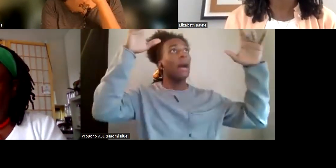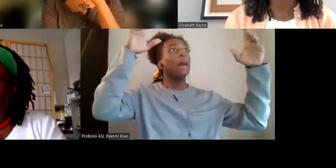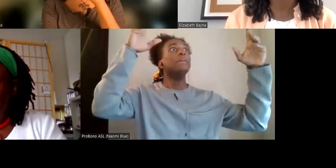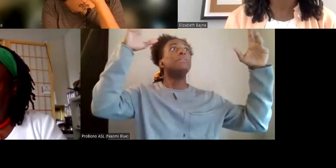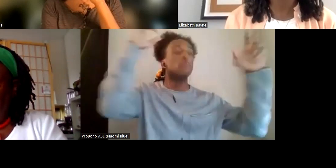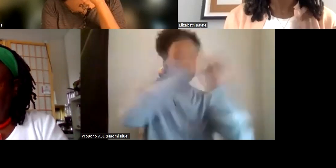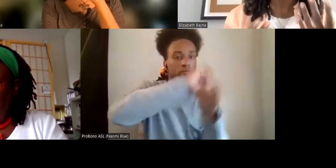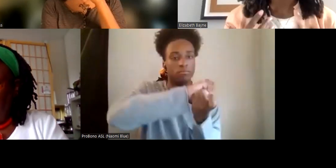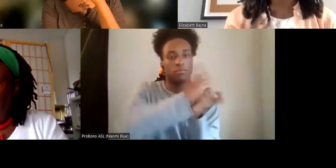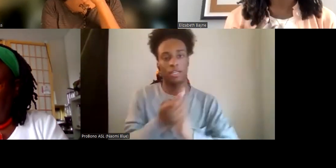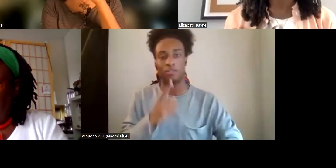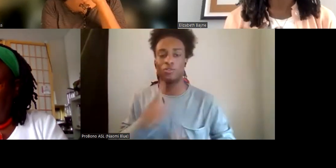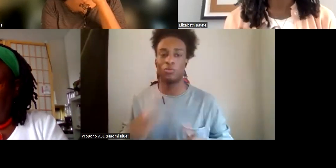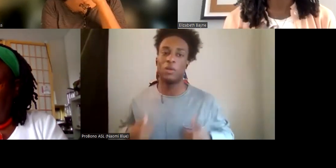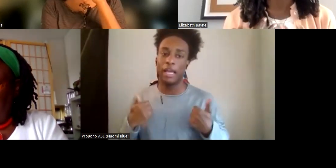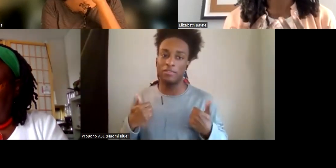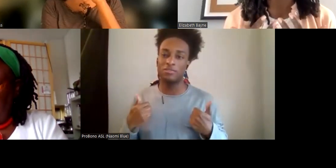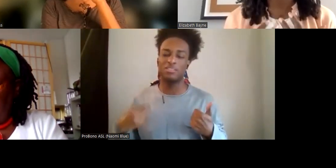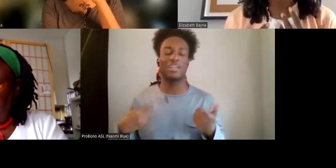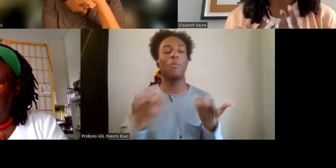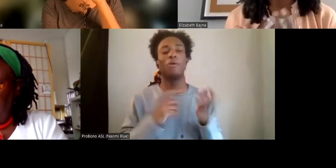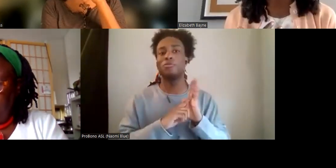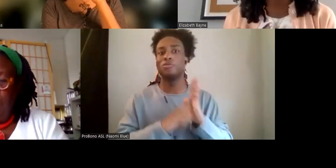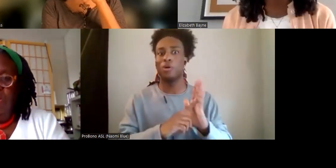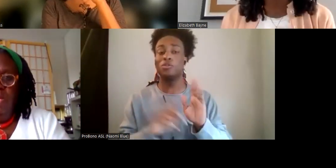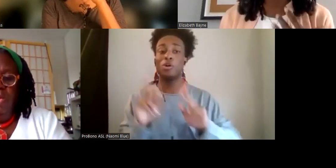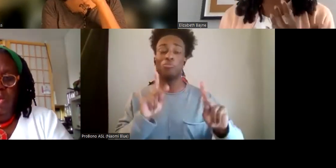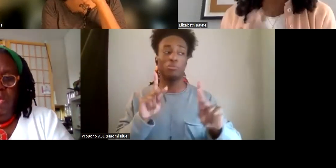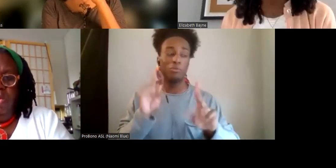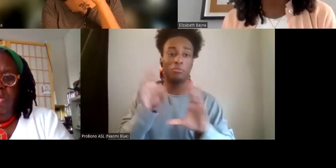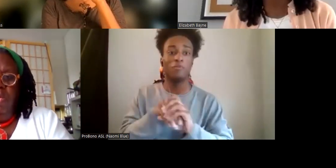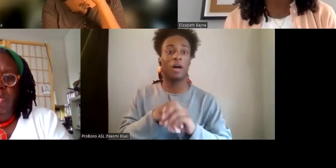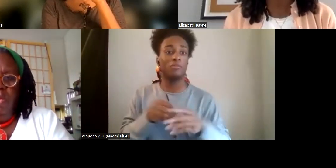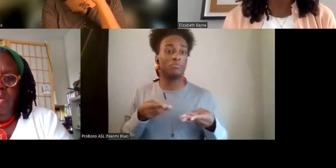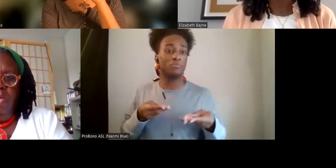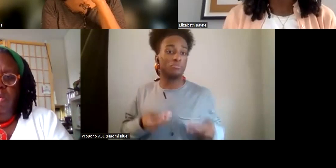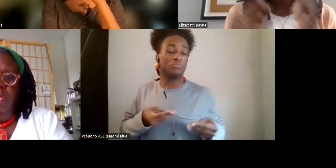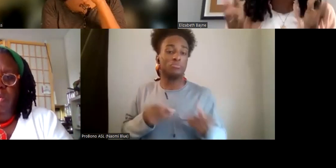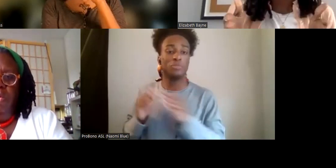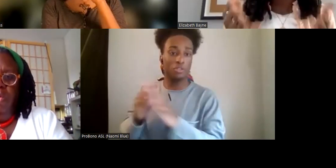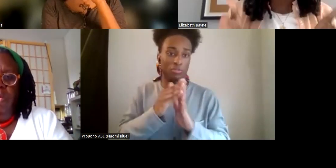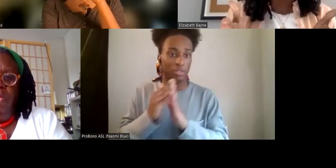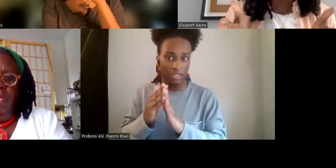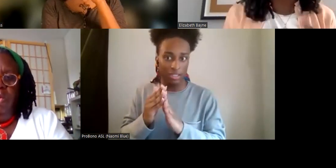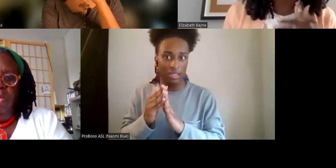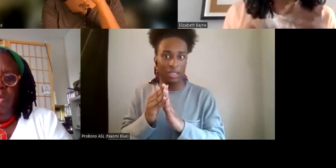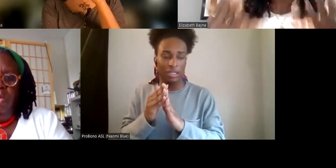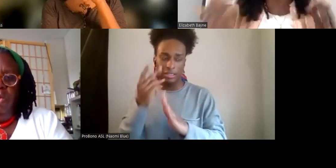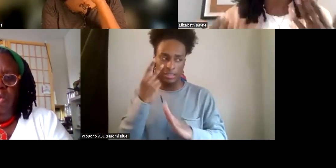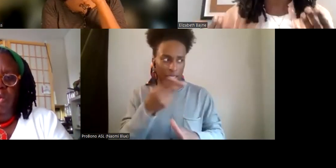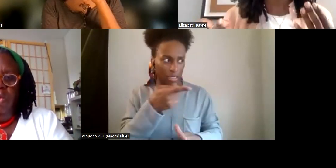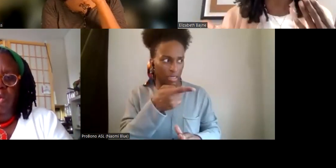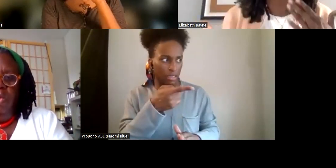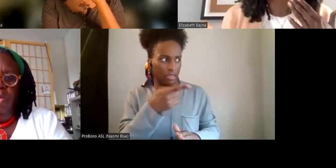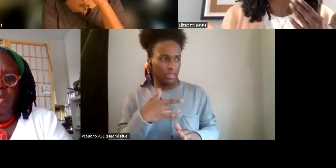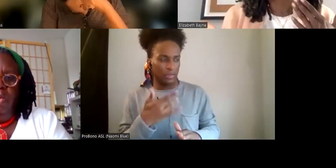wanted to show that. And folks in the the breastfeeding community, the human milk feeding community, they were troubled by this clip because they're like, well, why are you